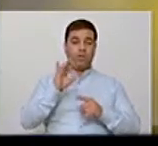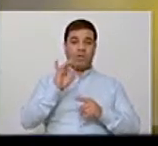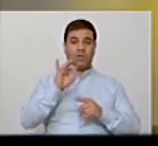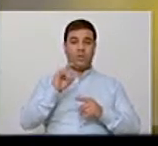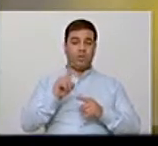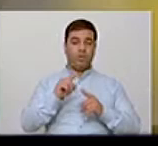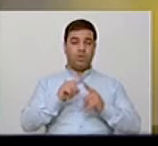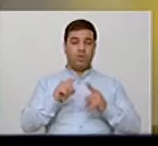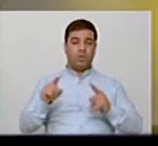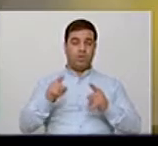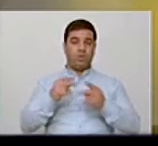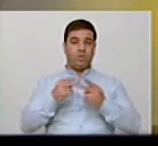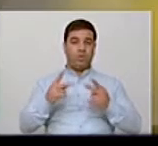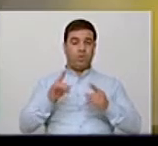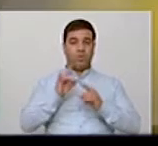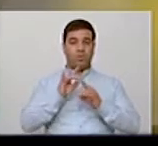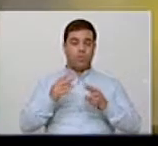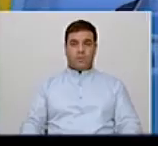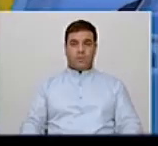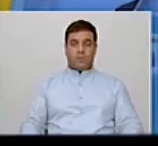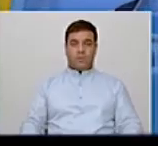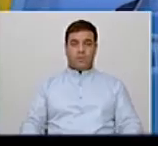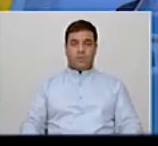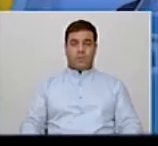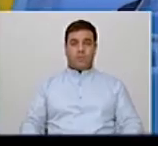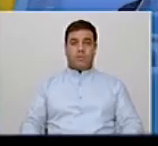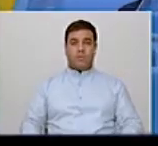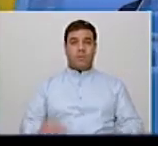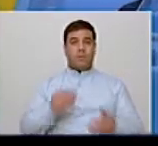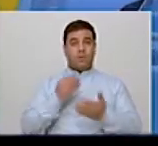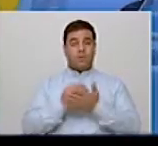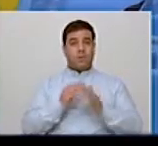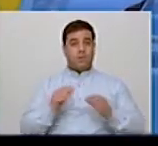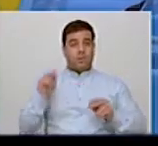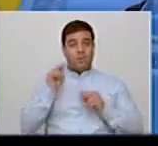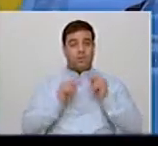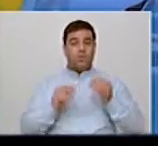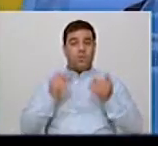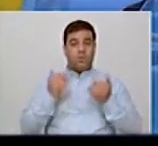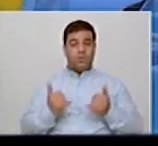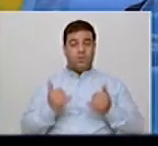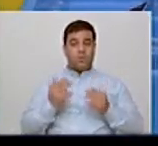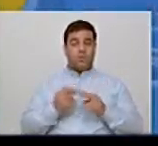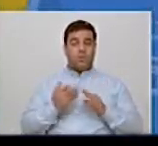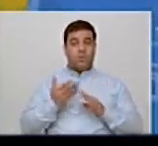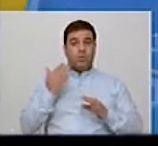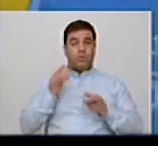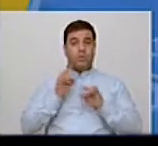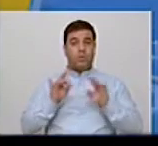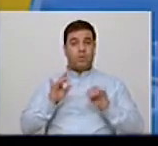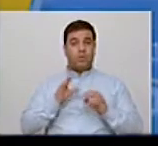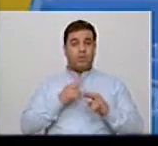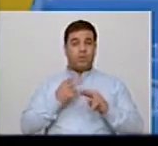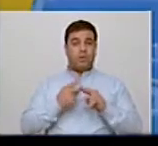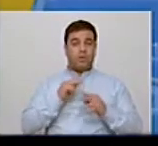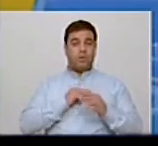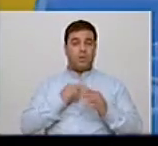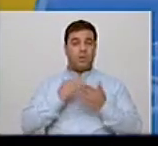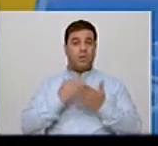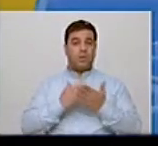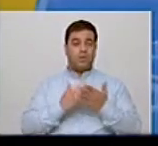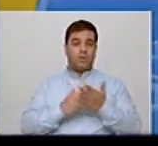sodir bo'lmagan deb xulosa qilamiz. Aziz o'quvchilar, endi yuqorida keltirgan ish